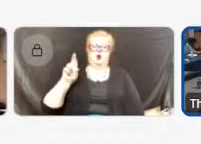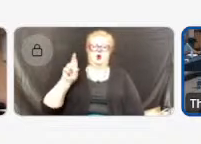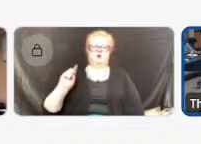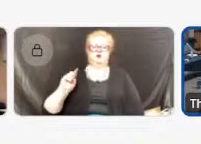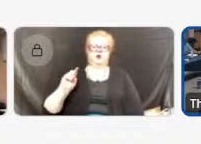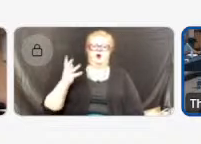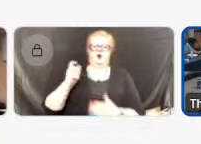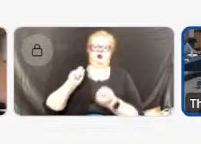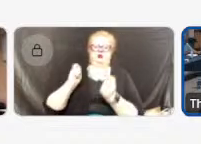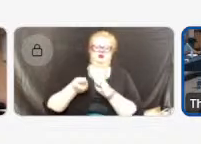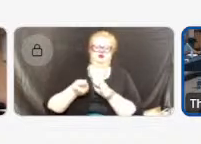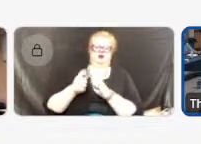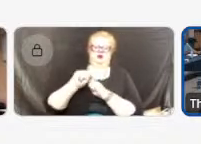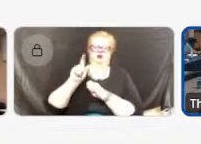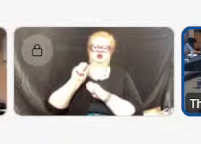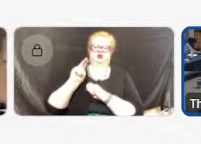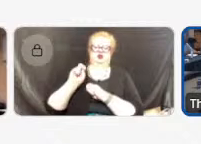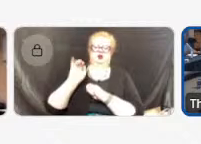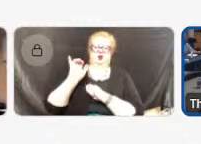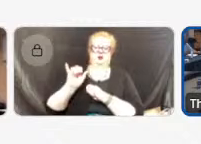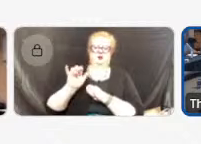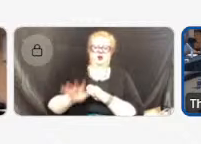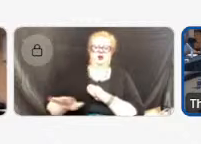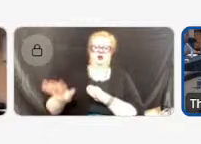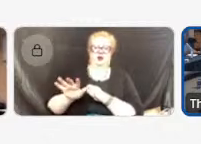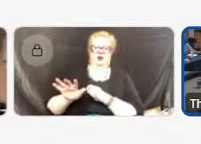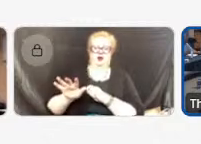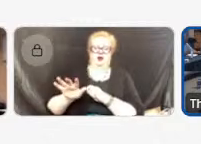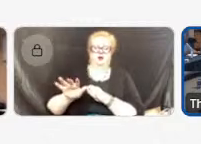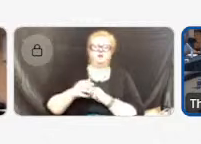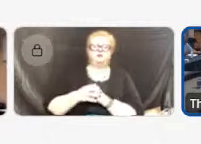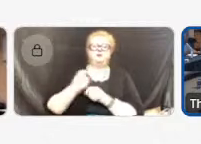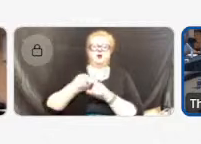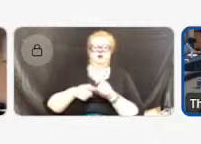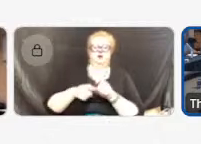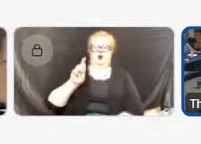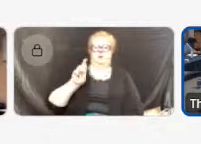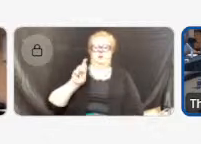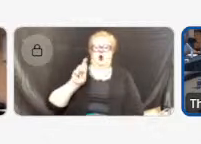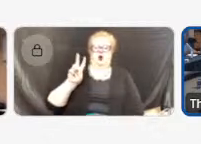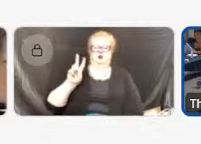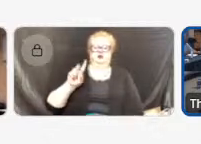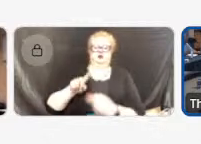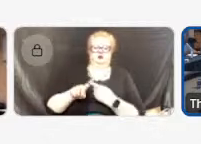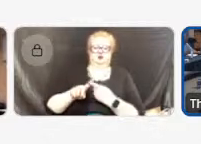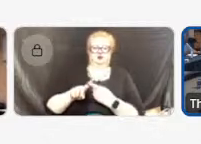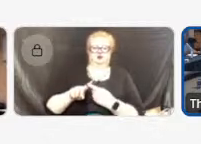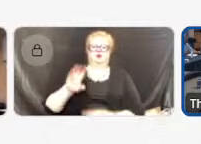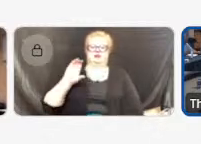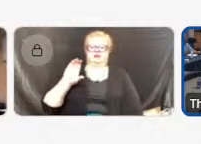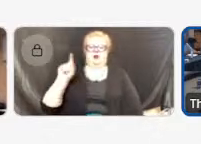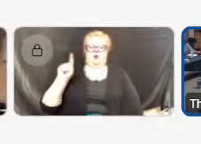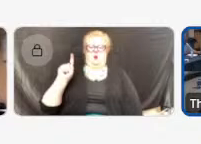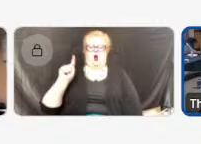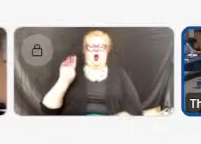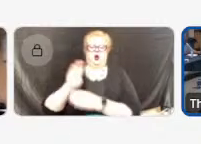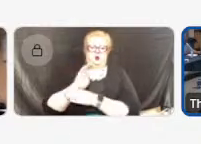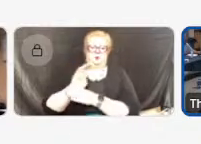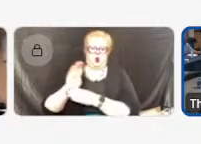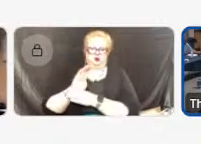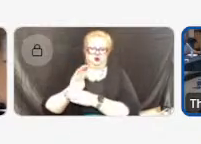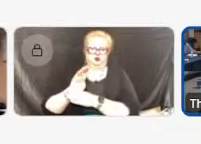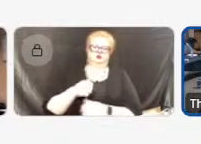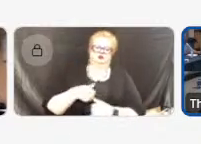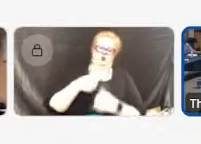the 0.19 acres at 9204 Chico Road from R2 residential to C1 commercial to allow for the